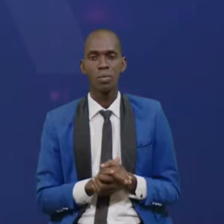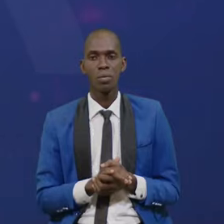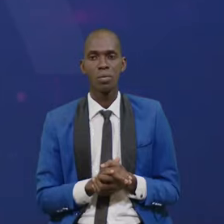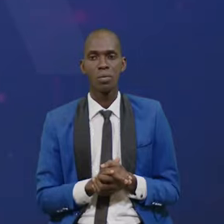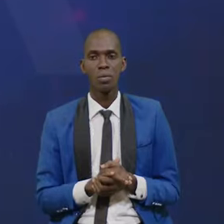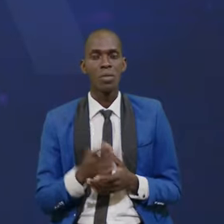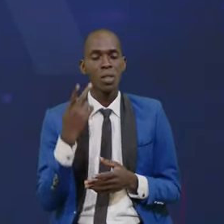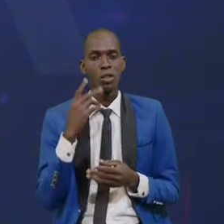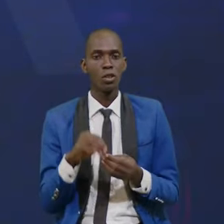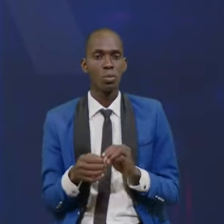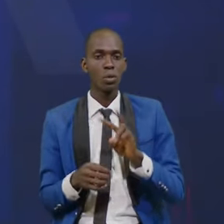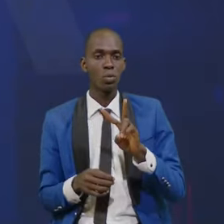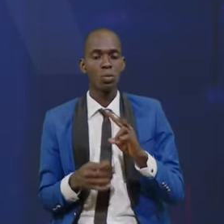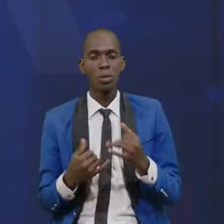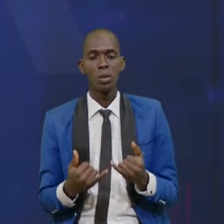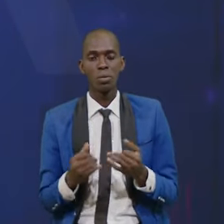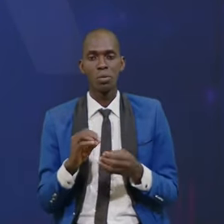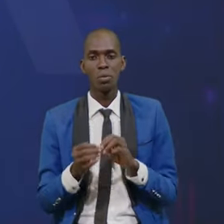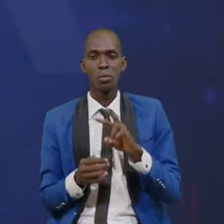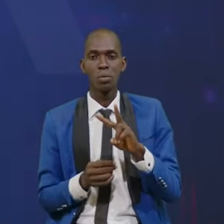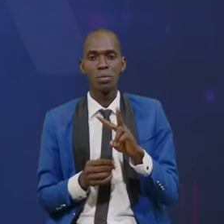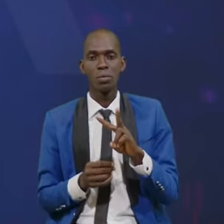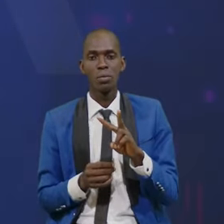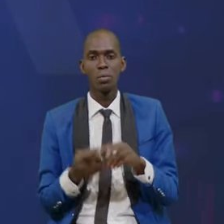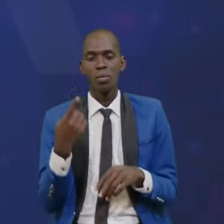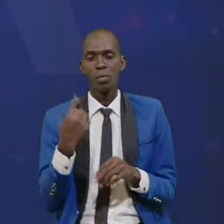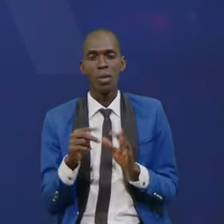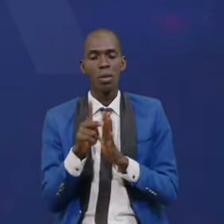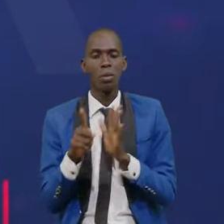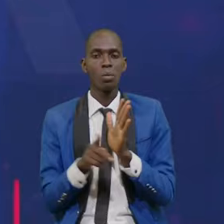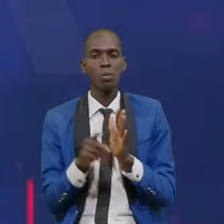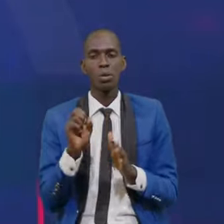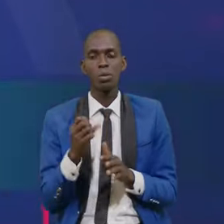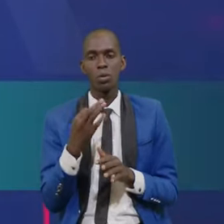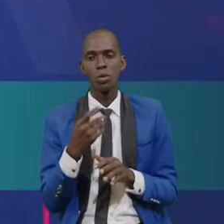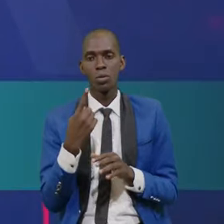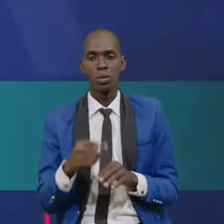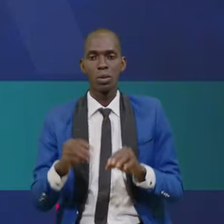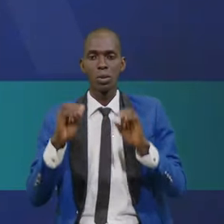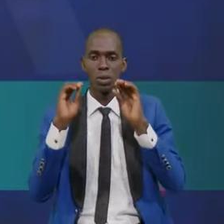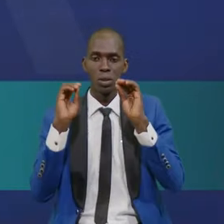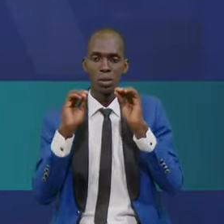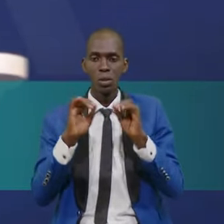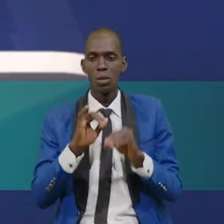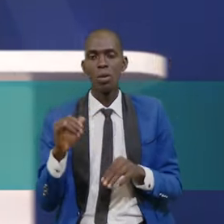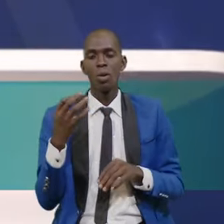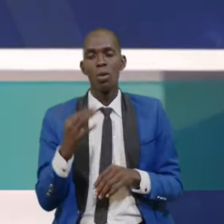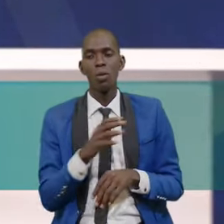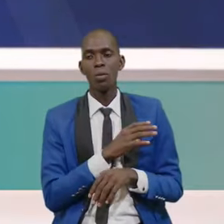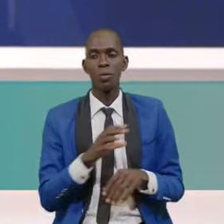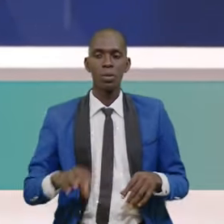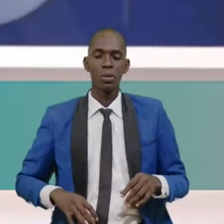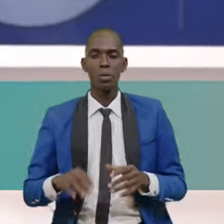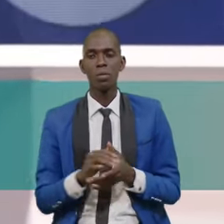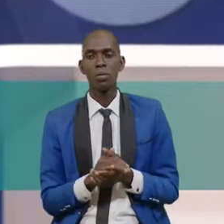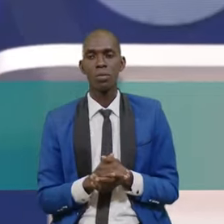number two here. Number two, we're looking at the principles of the doctrines of Christ. He has